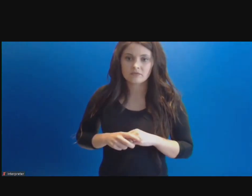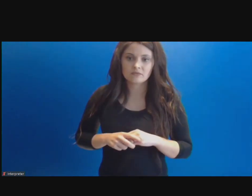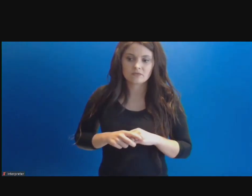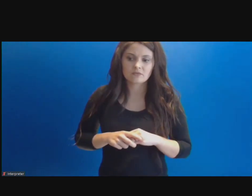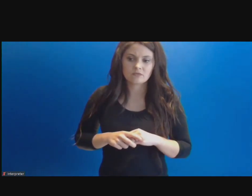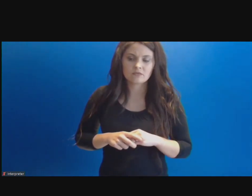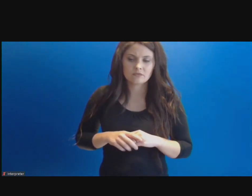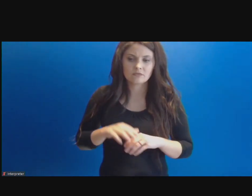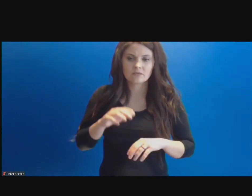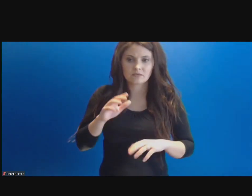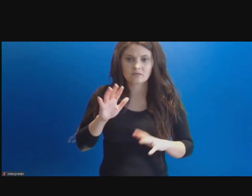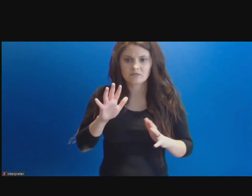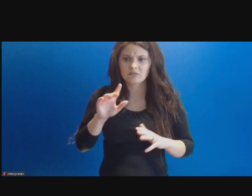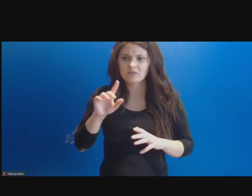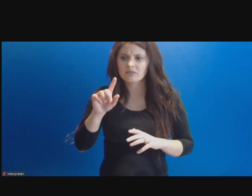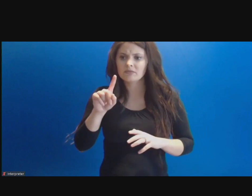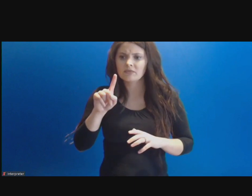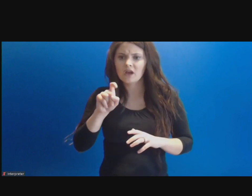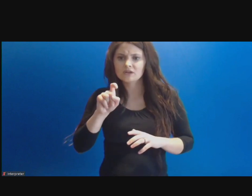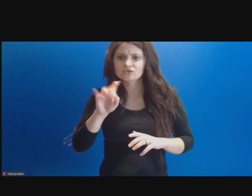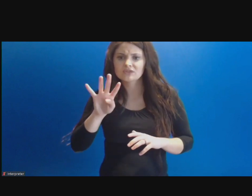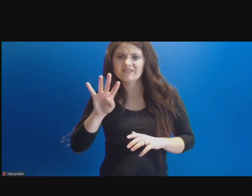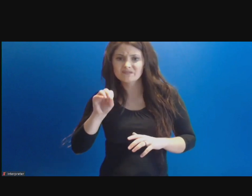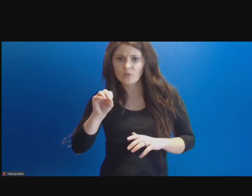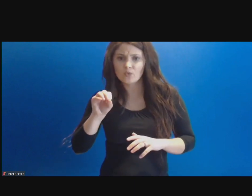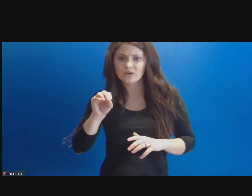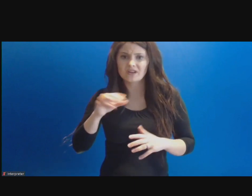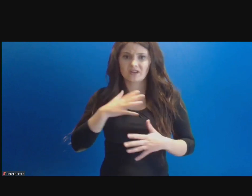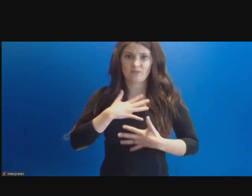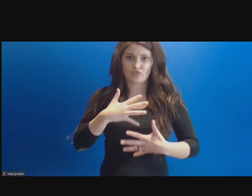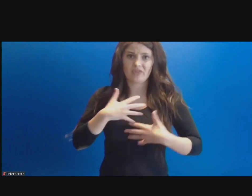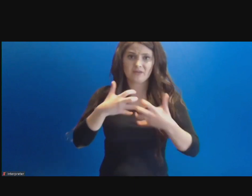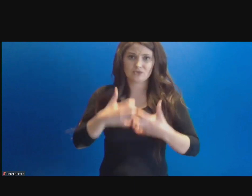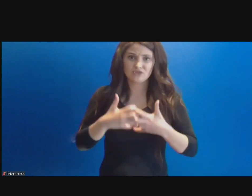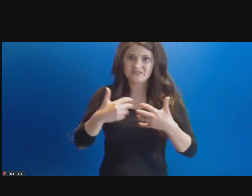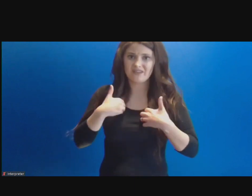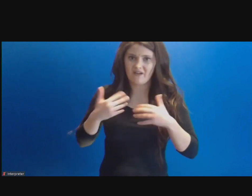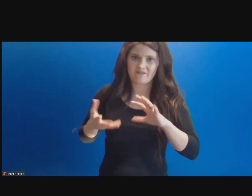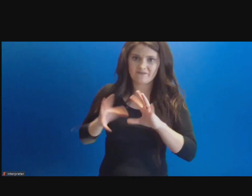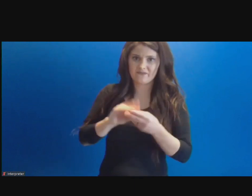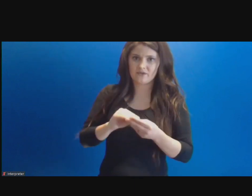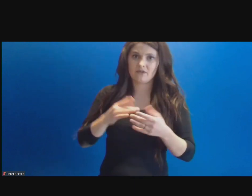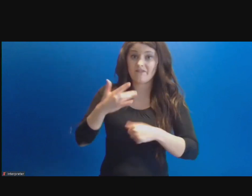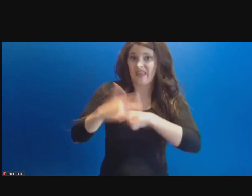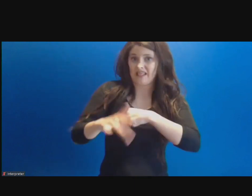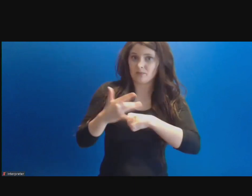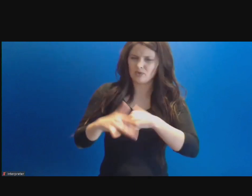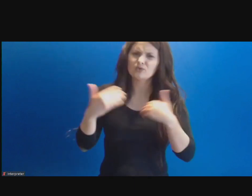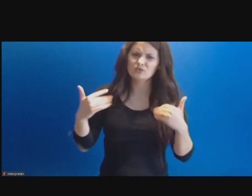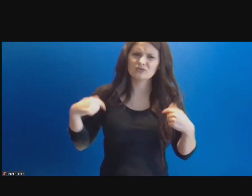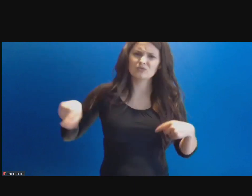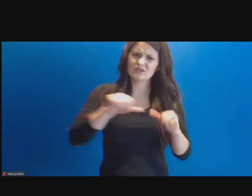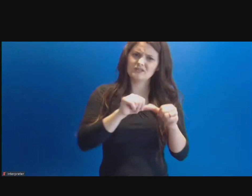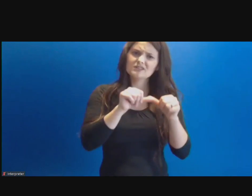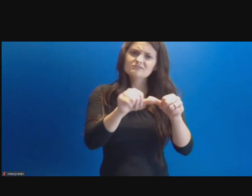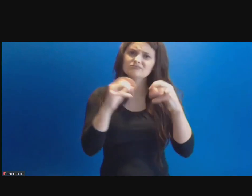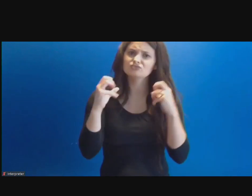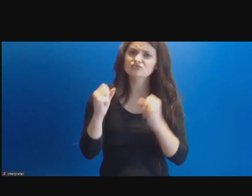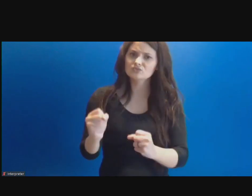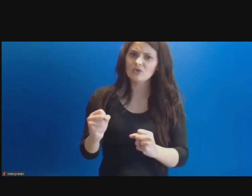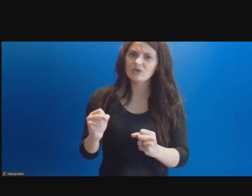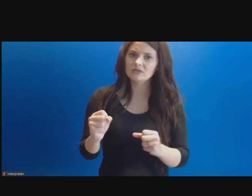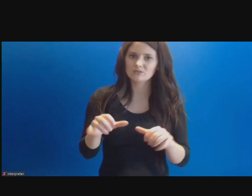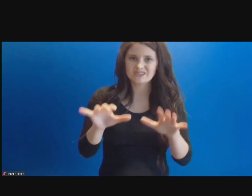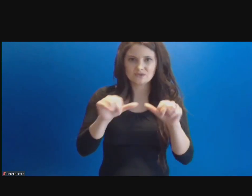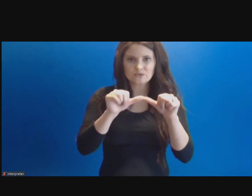think north of 140 ventilators available. So we remain strong, and that's where we need to